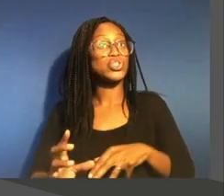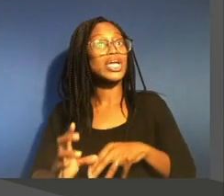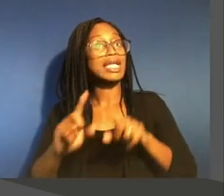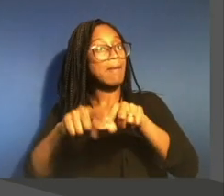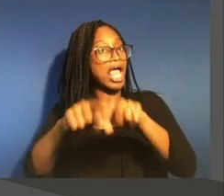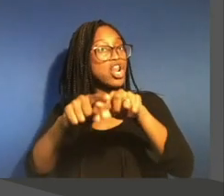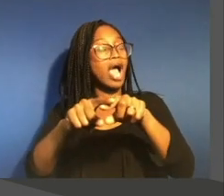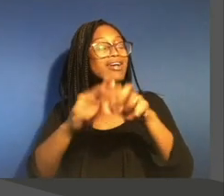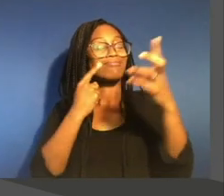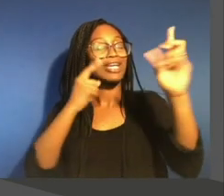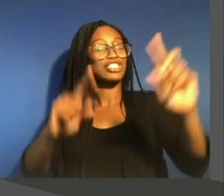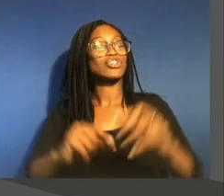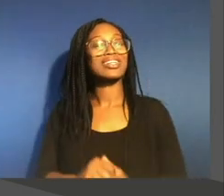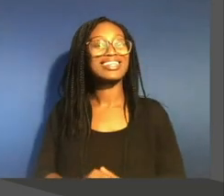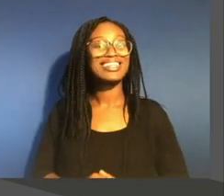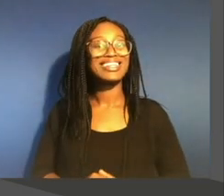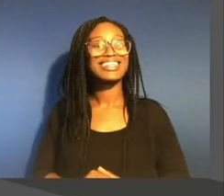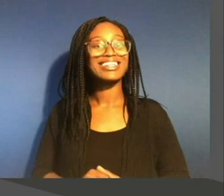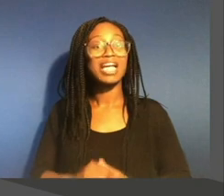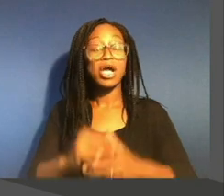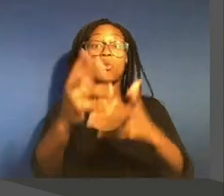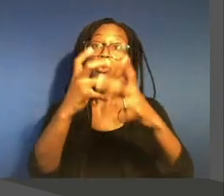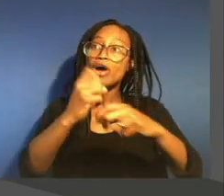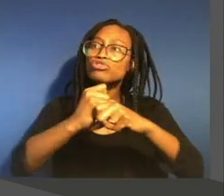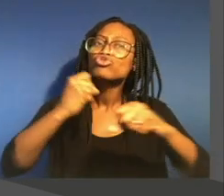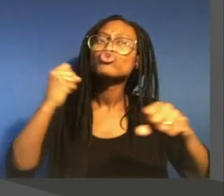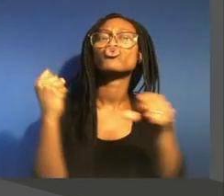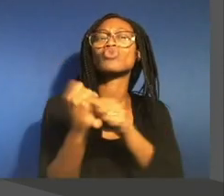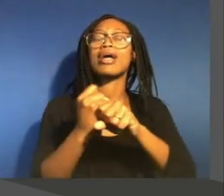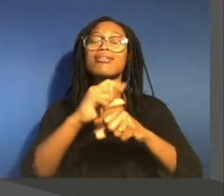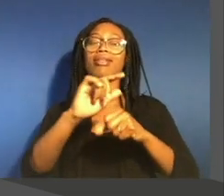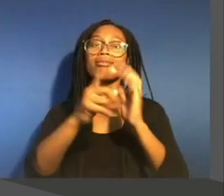to stretch the technology not on the edge,